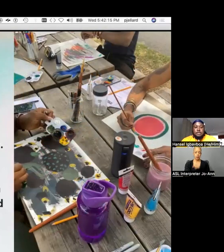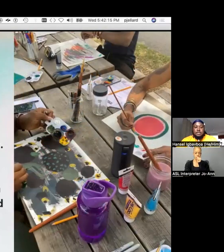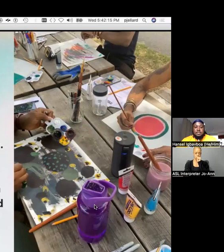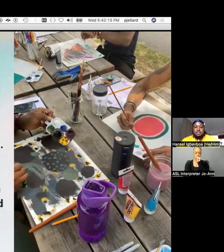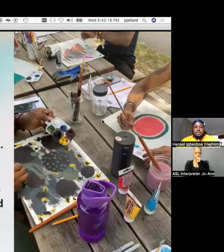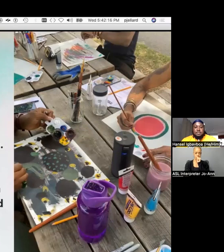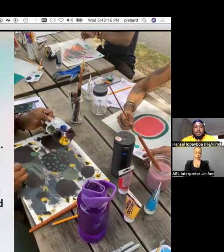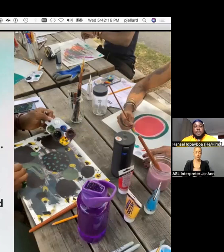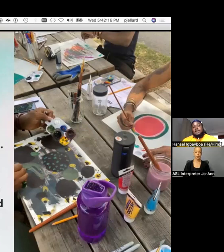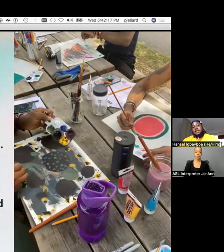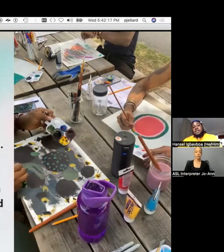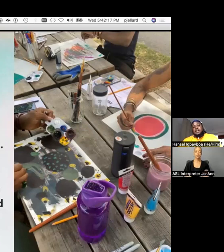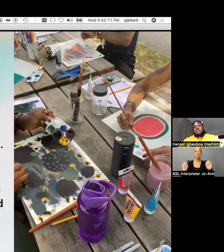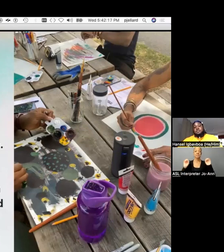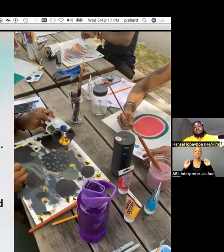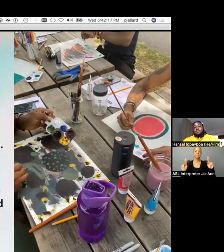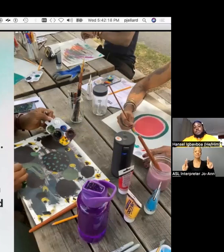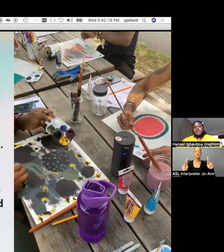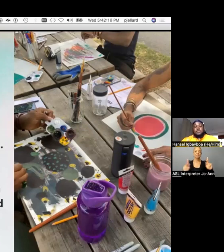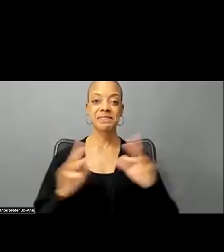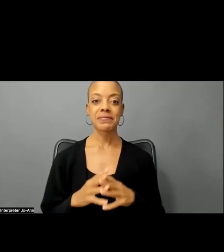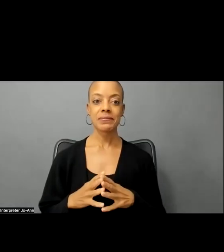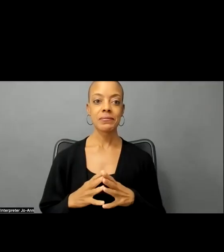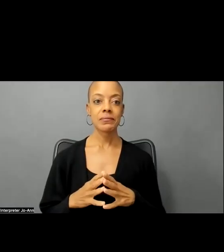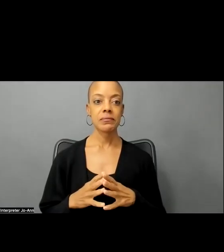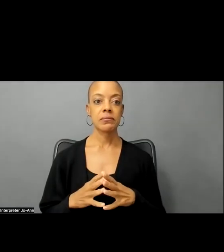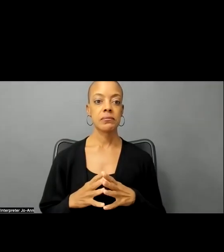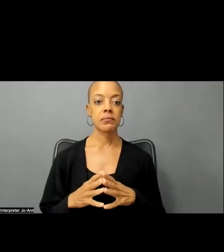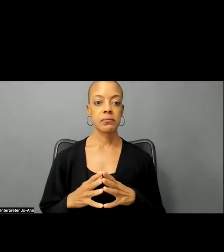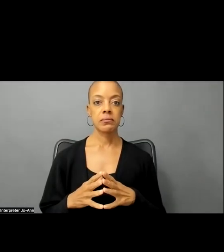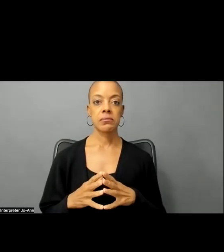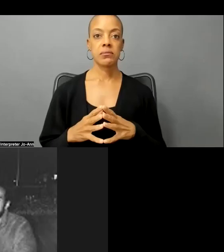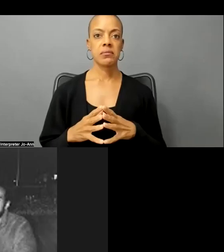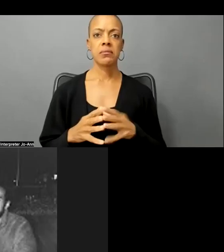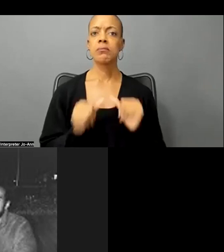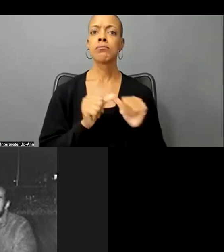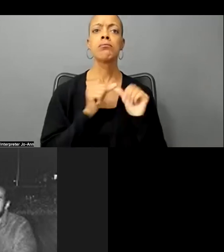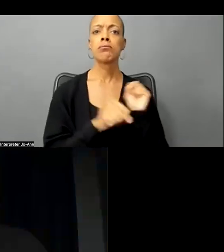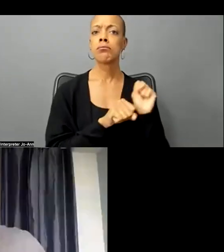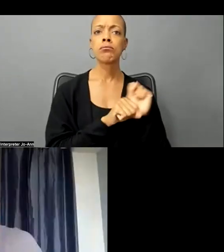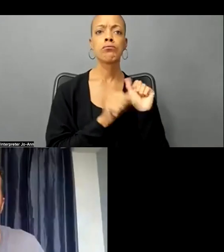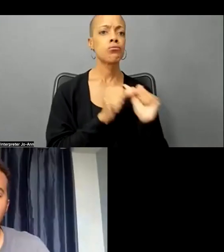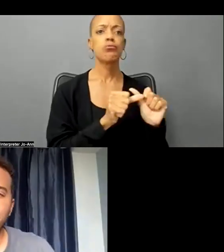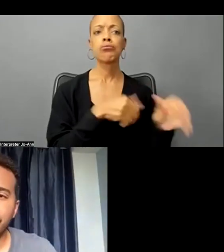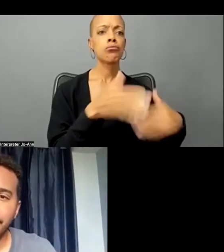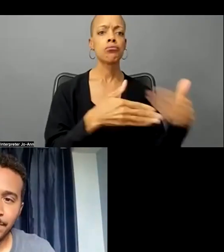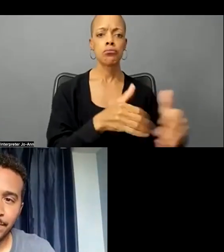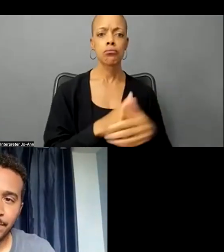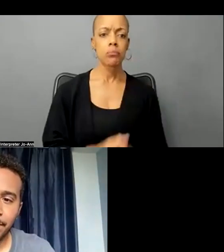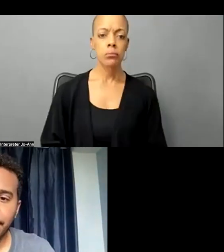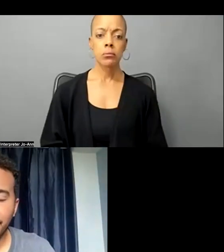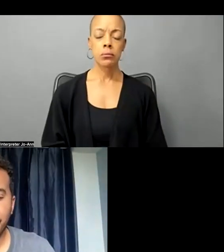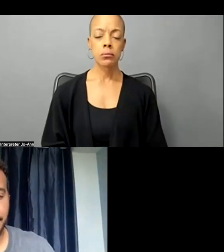Okay, we're back. So everyone can keep working on their art during this final part of the